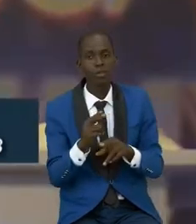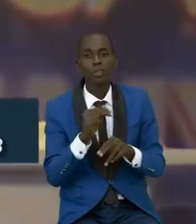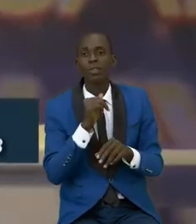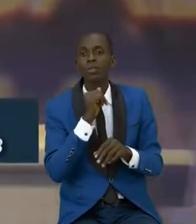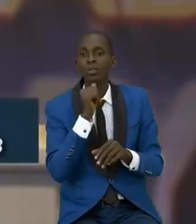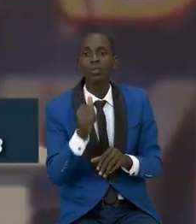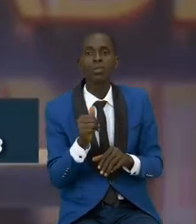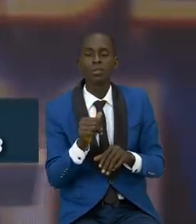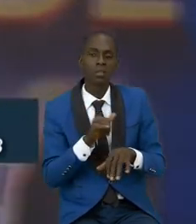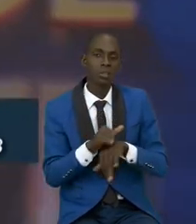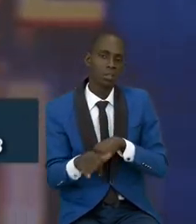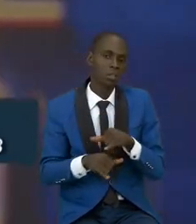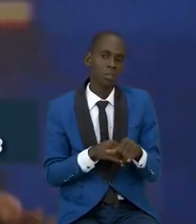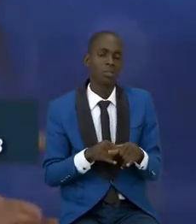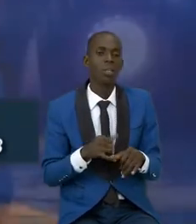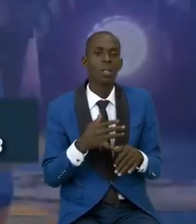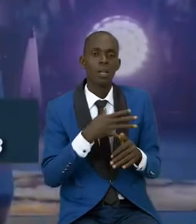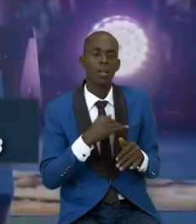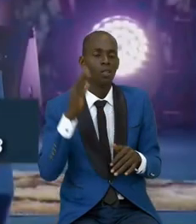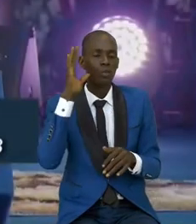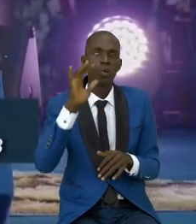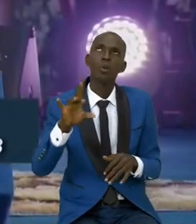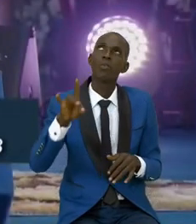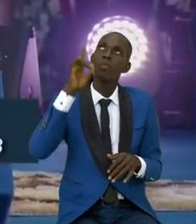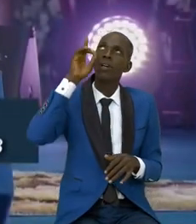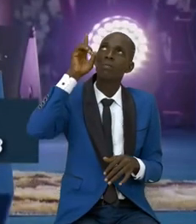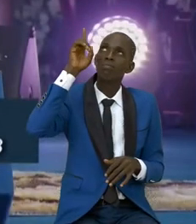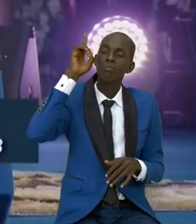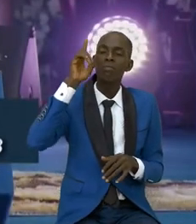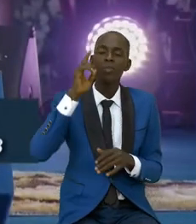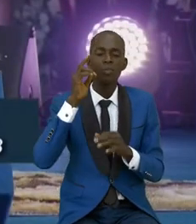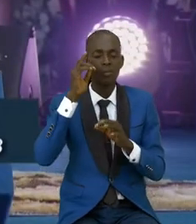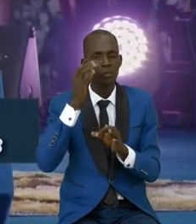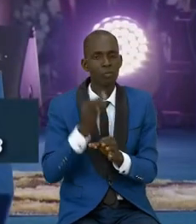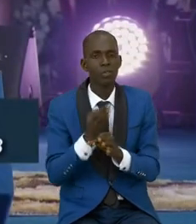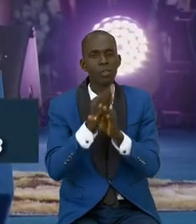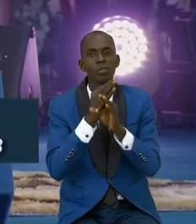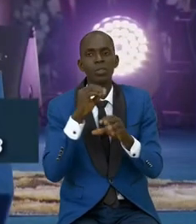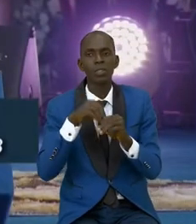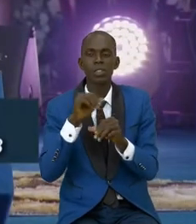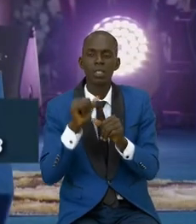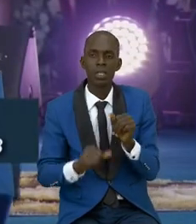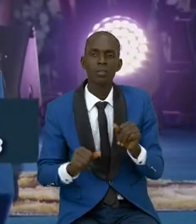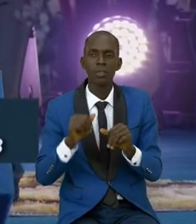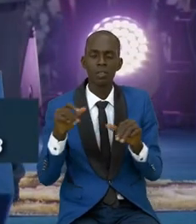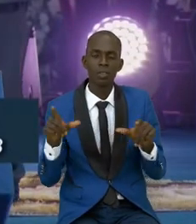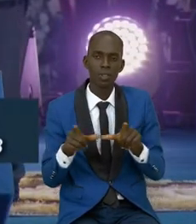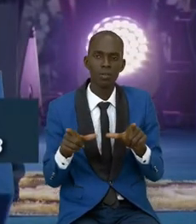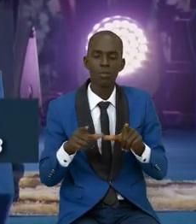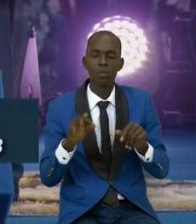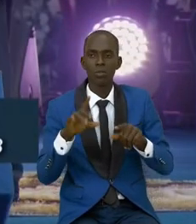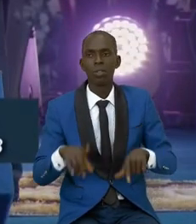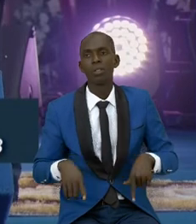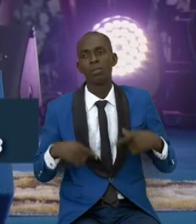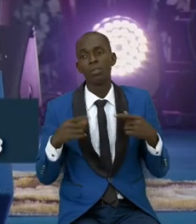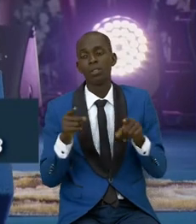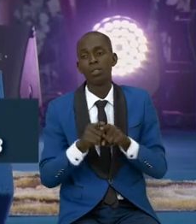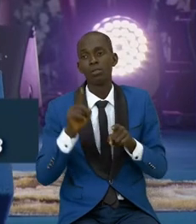him faithful at every stage of your life. As you are young, come to